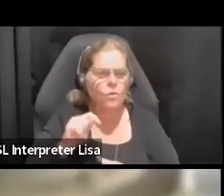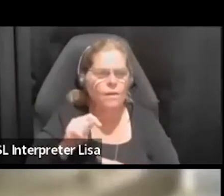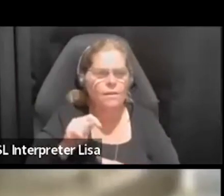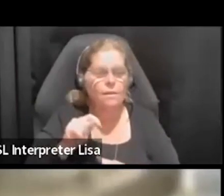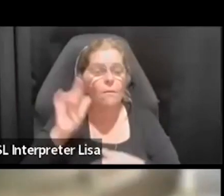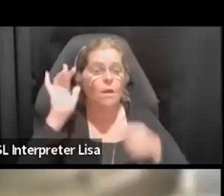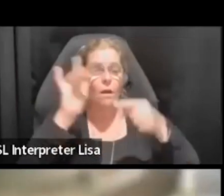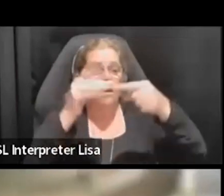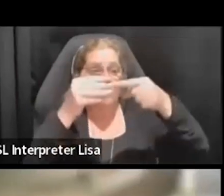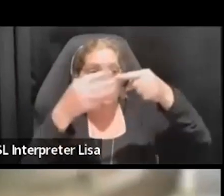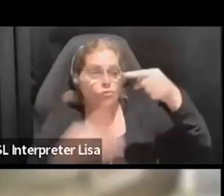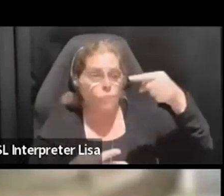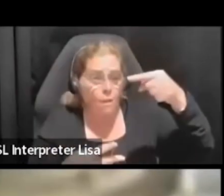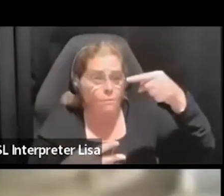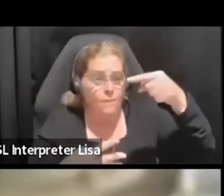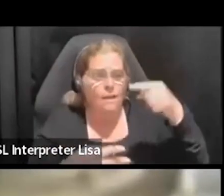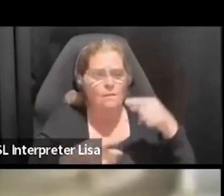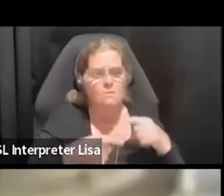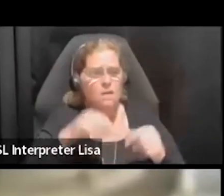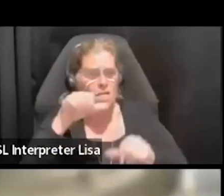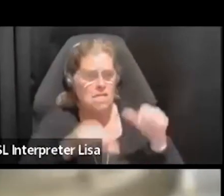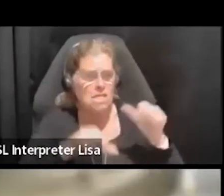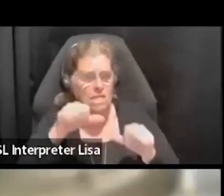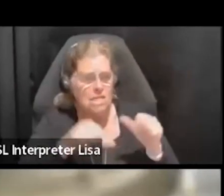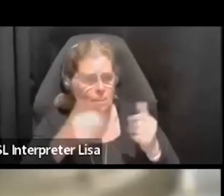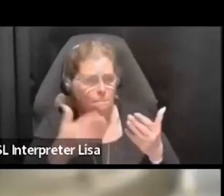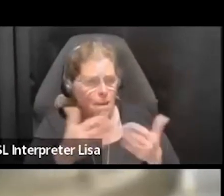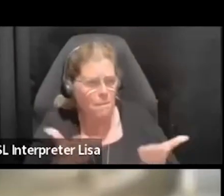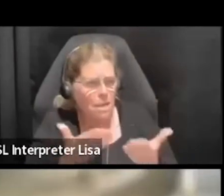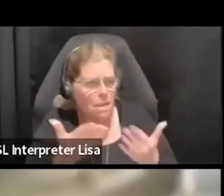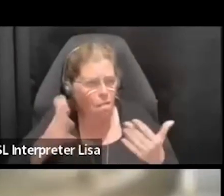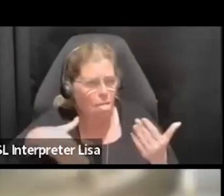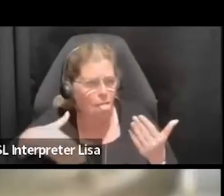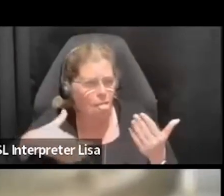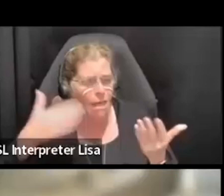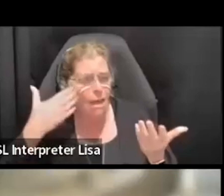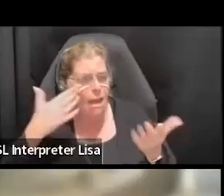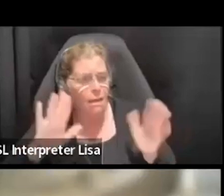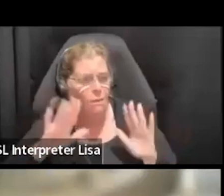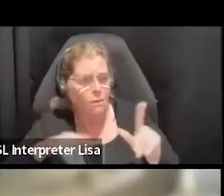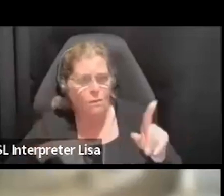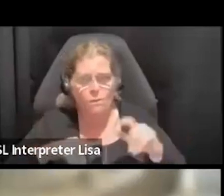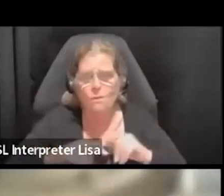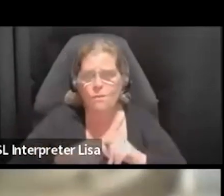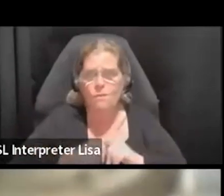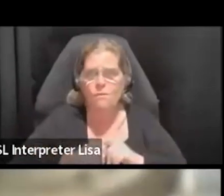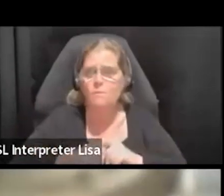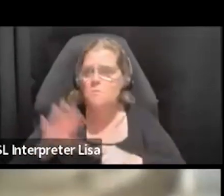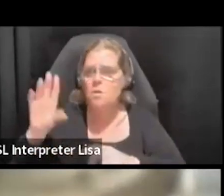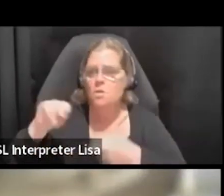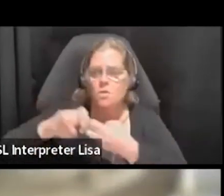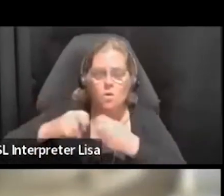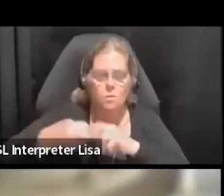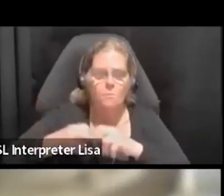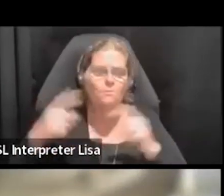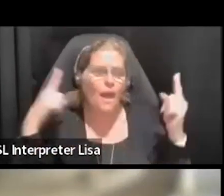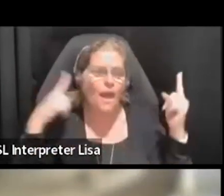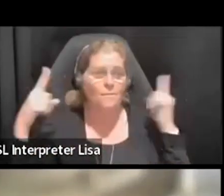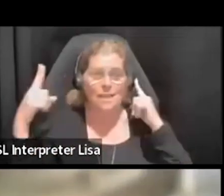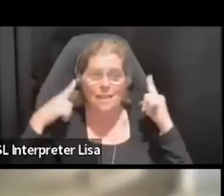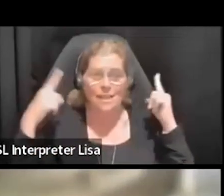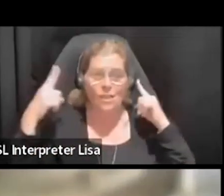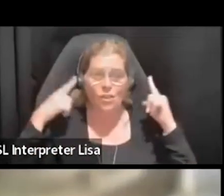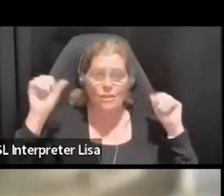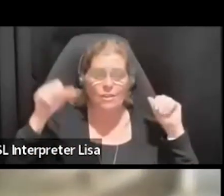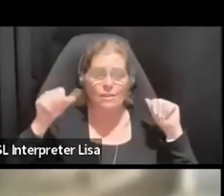and examples. But Dr. Hickman, I wasn't sure if you were here yet or not, so I apologize. No problem, but I've been hearing it, so I'll leave it.